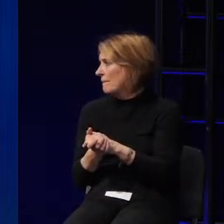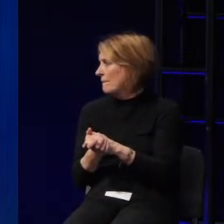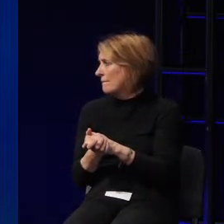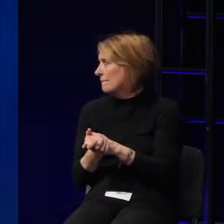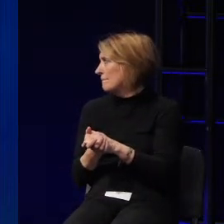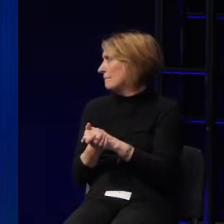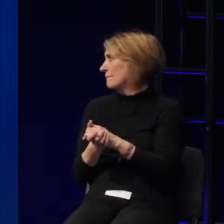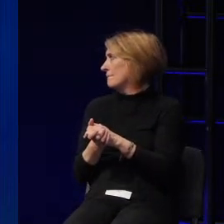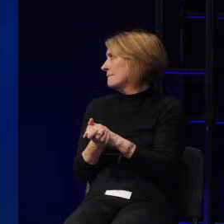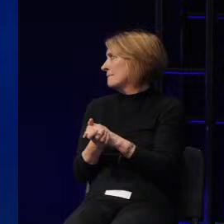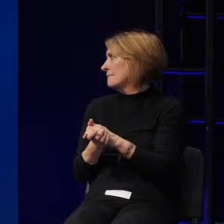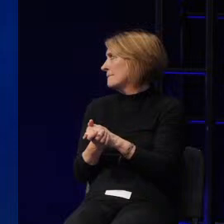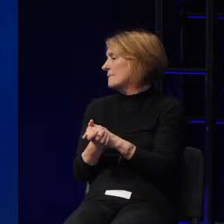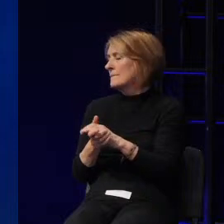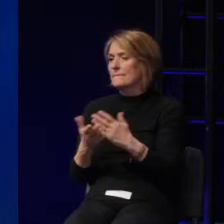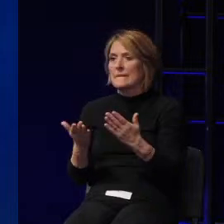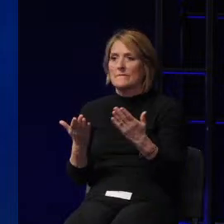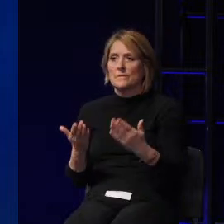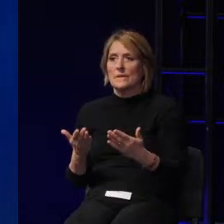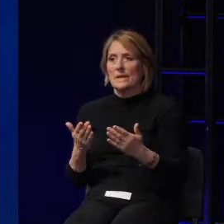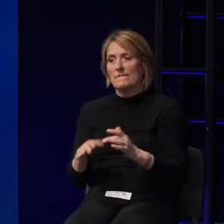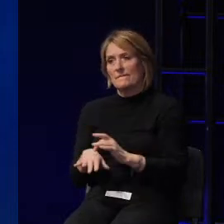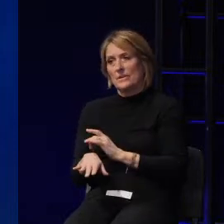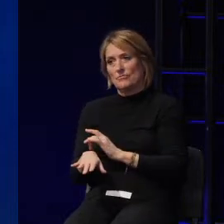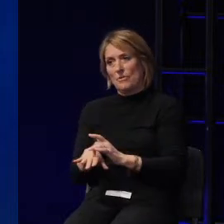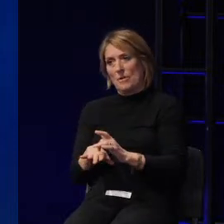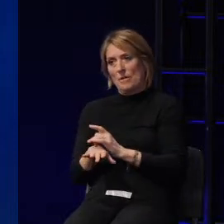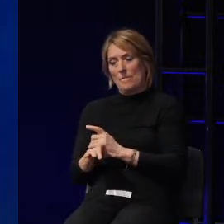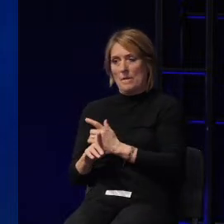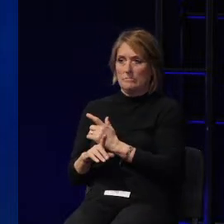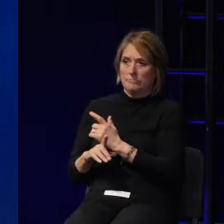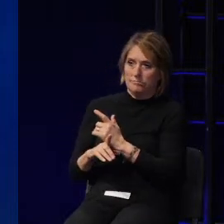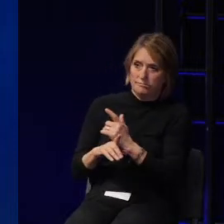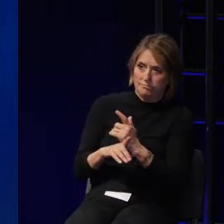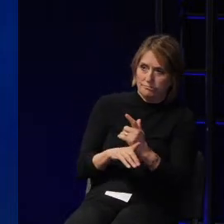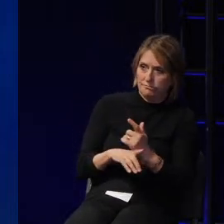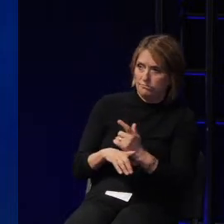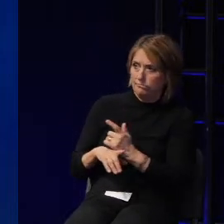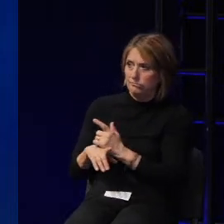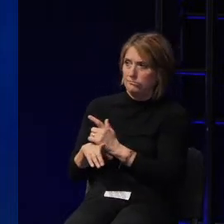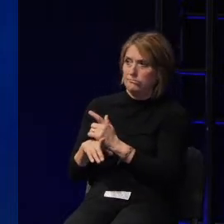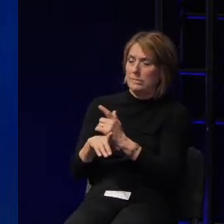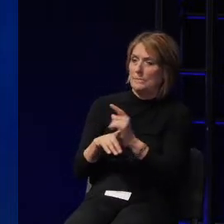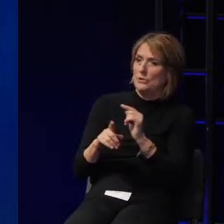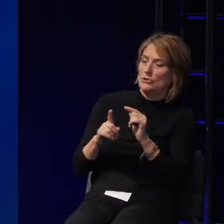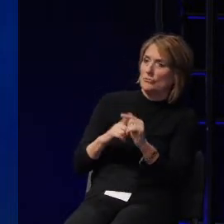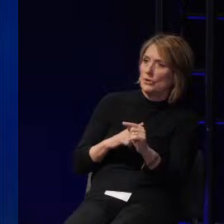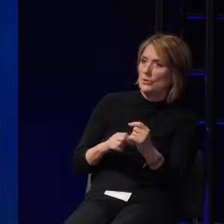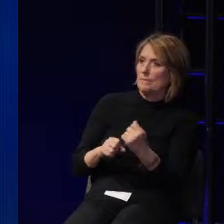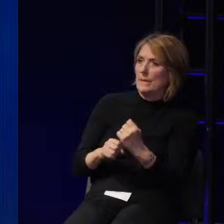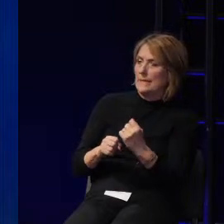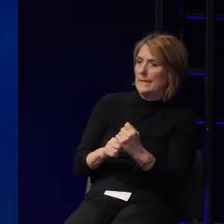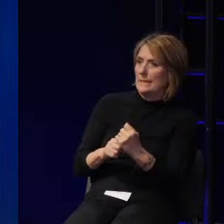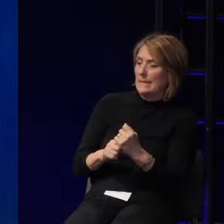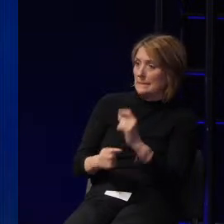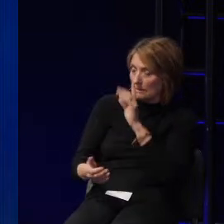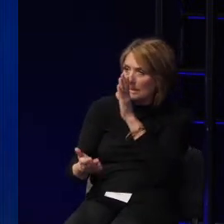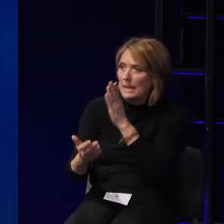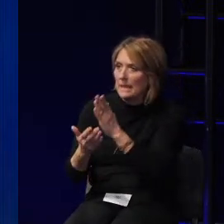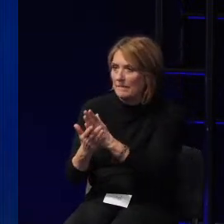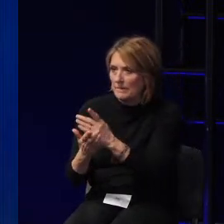And even today, if I'm doing a drama, I'm making it as believable as possible, not as beautiful as